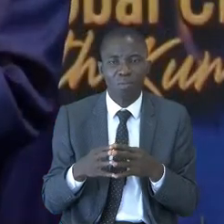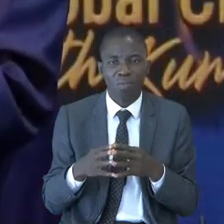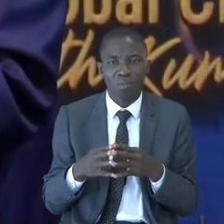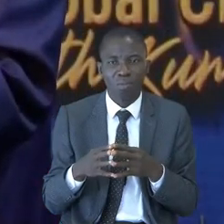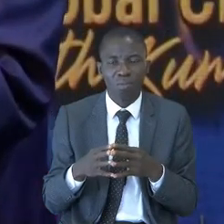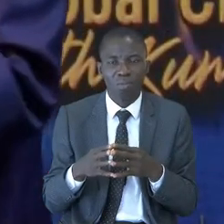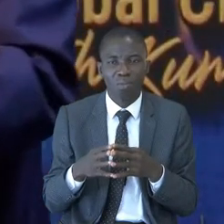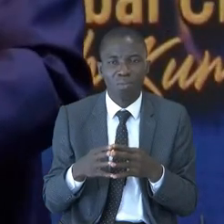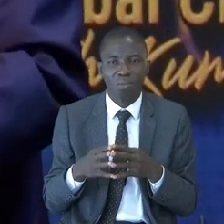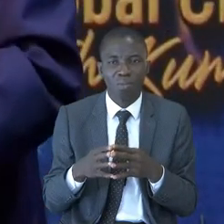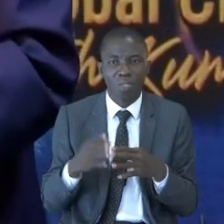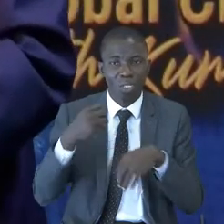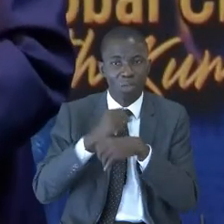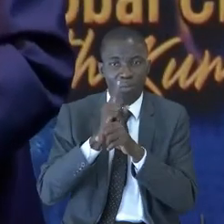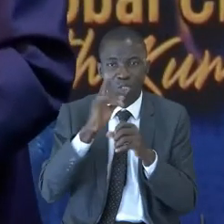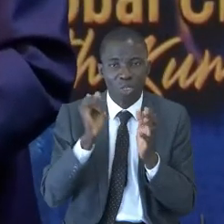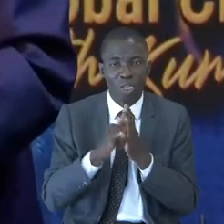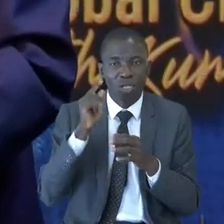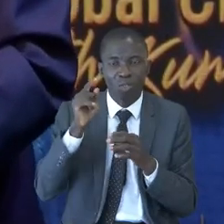This is the foundation of your miracle.